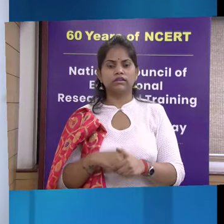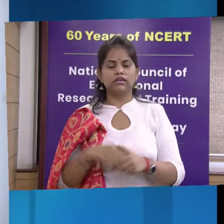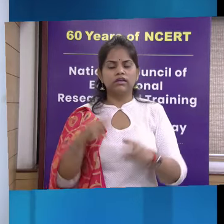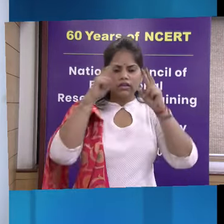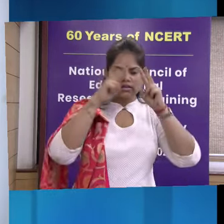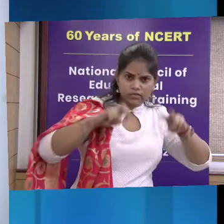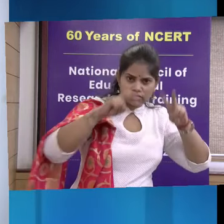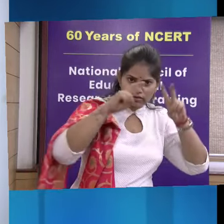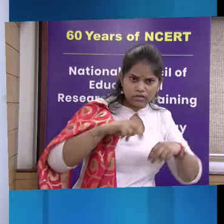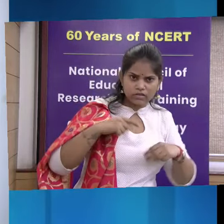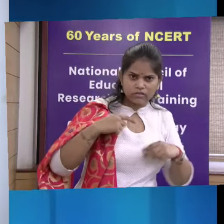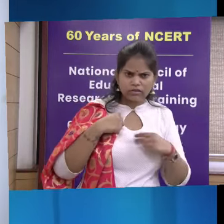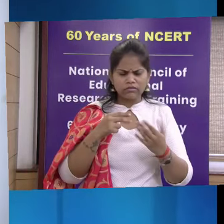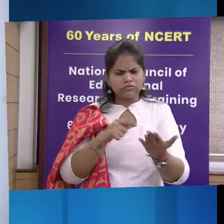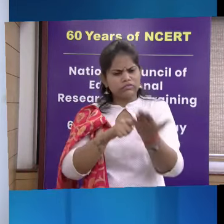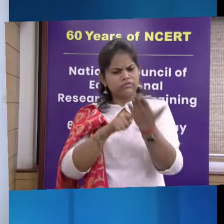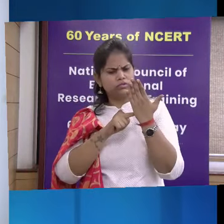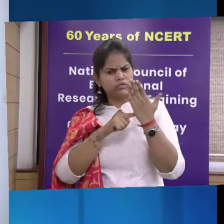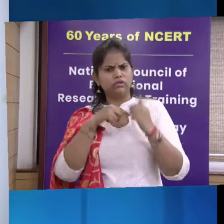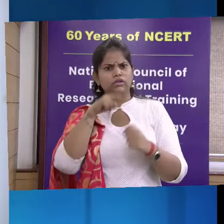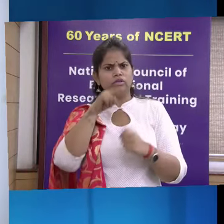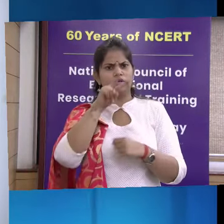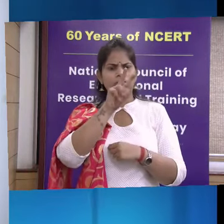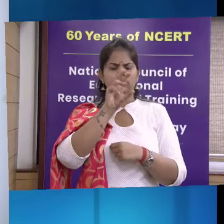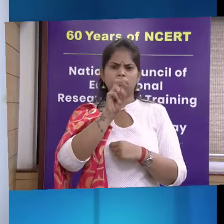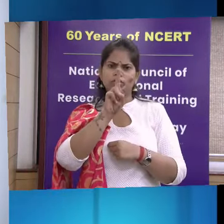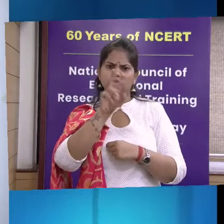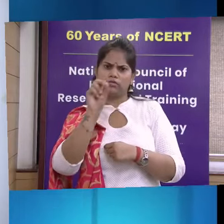are revealing that in 2020,